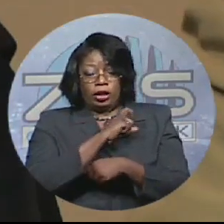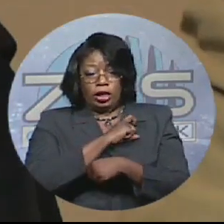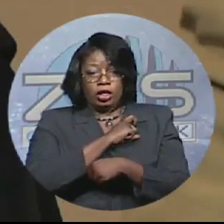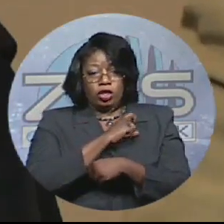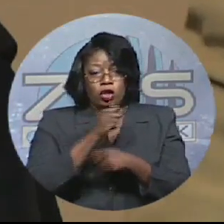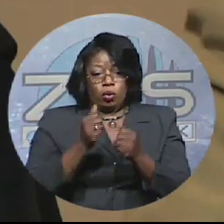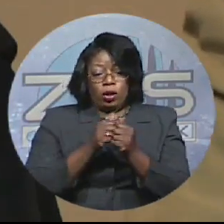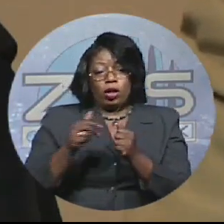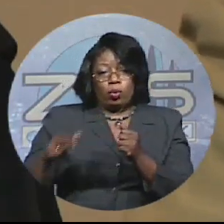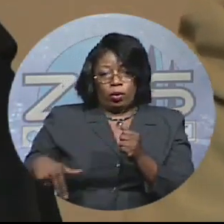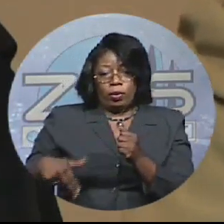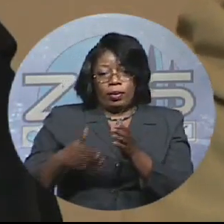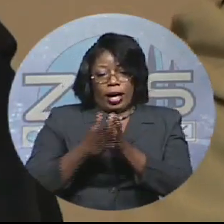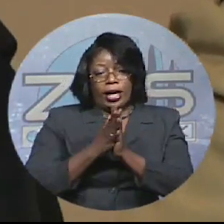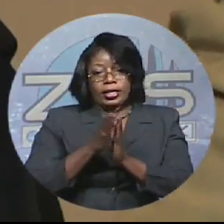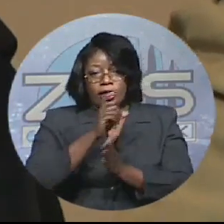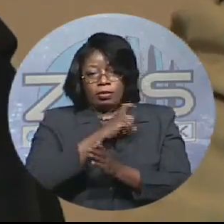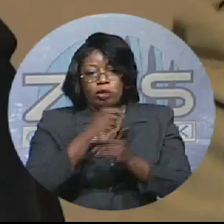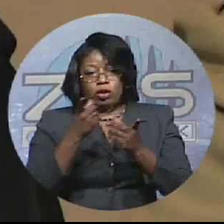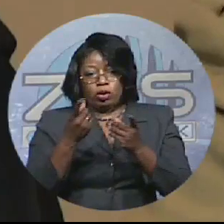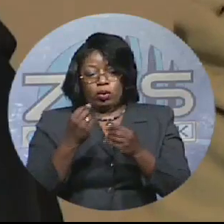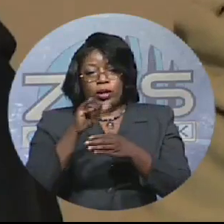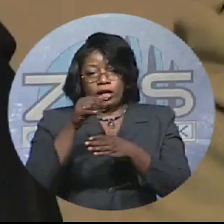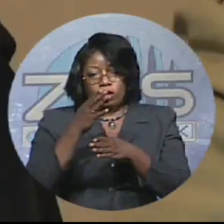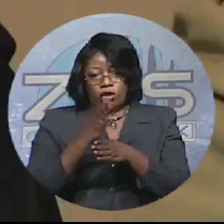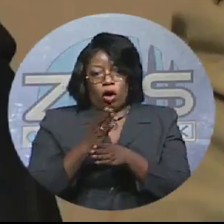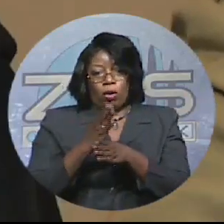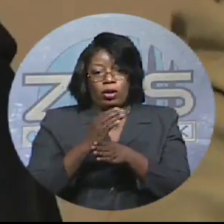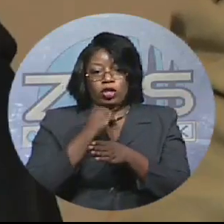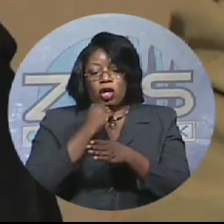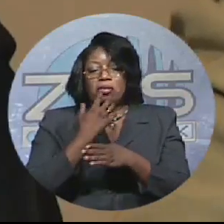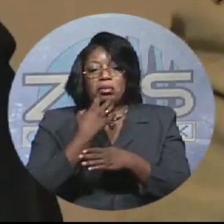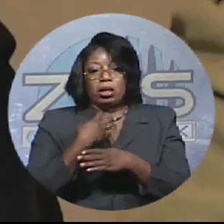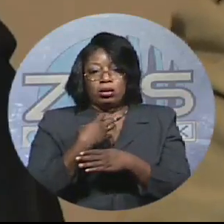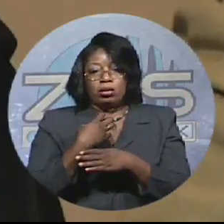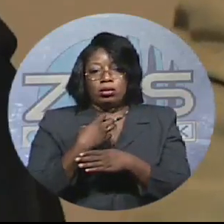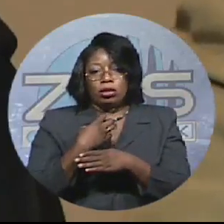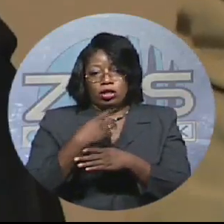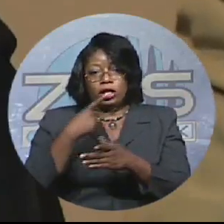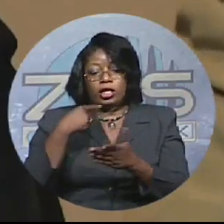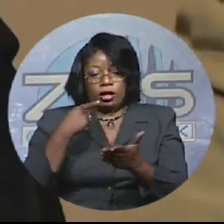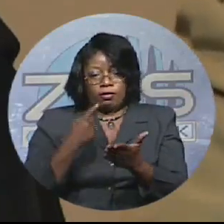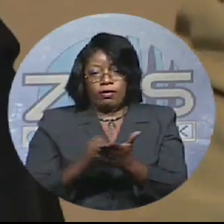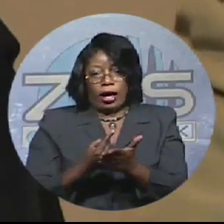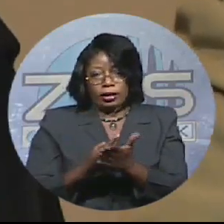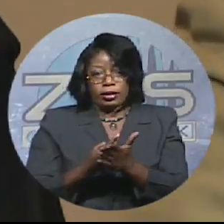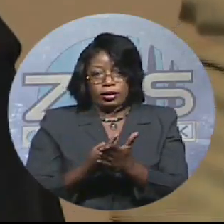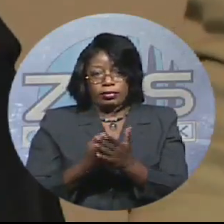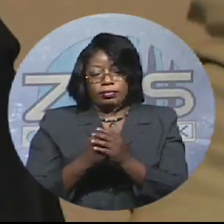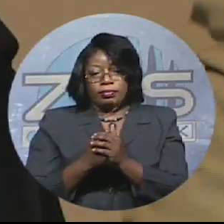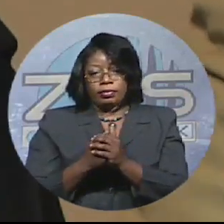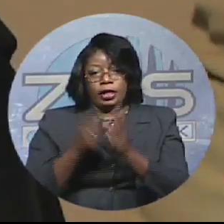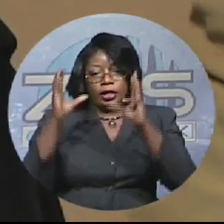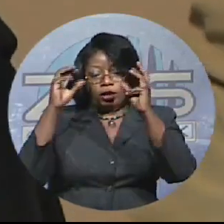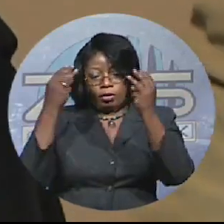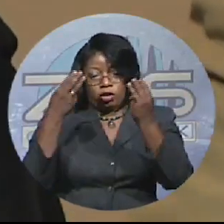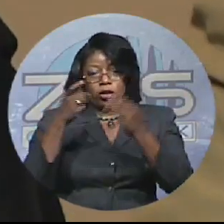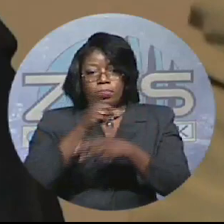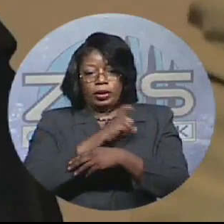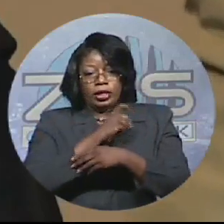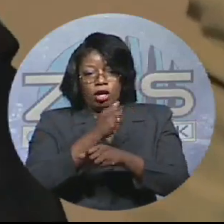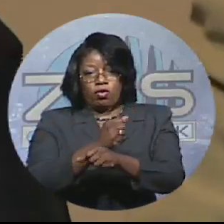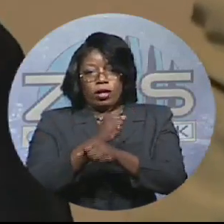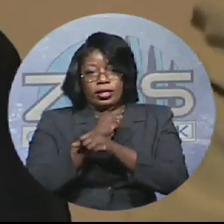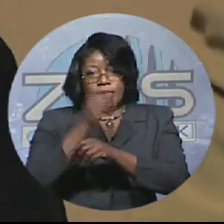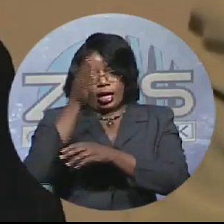police officers to do their jobs. That's not a mean statement. That is simply just a statement of fact. The Commissioner of Police says police